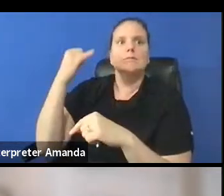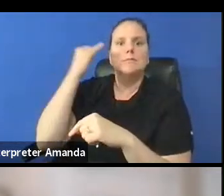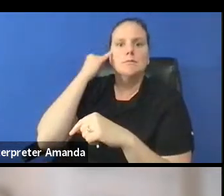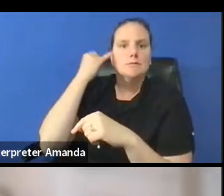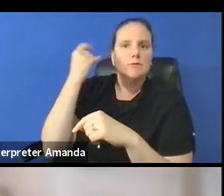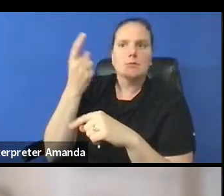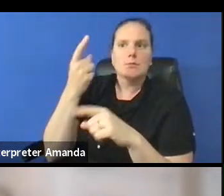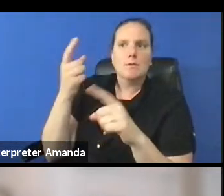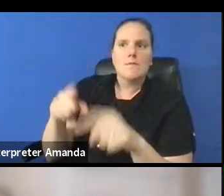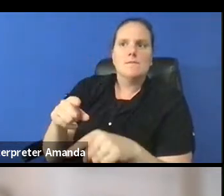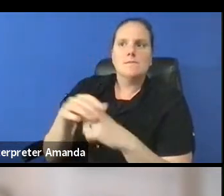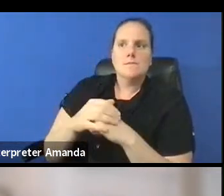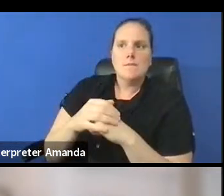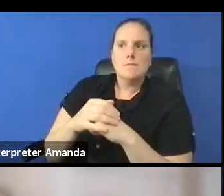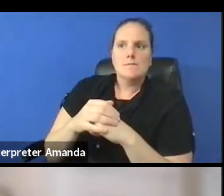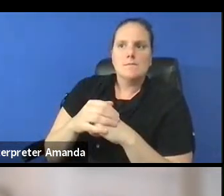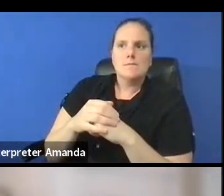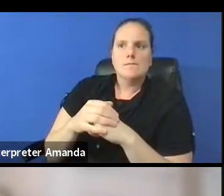is harm,